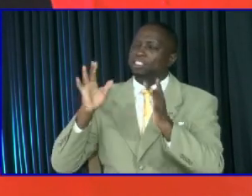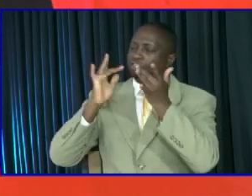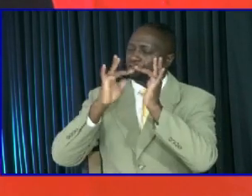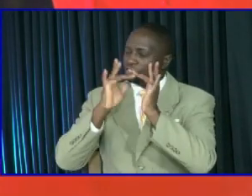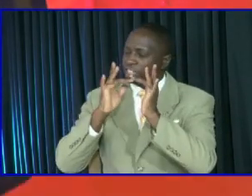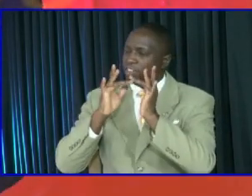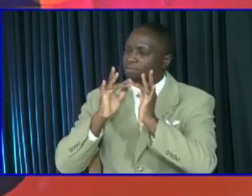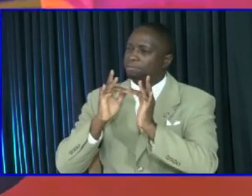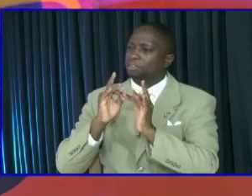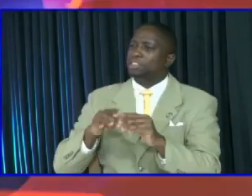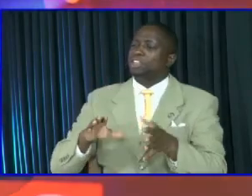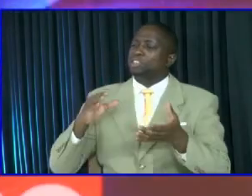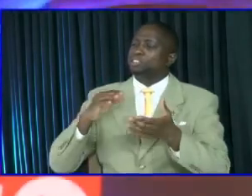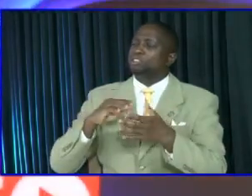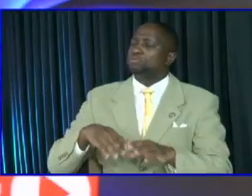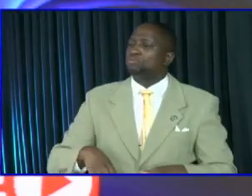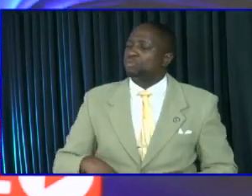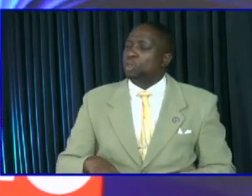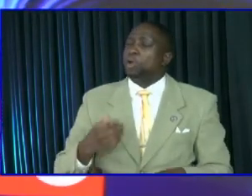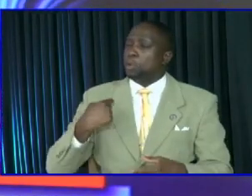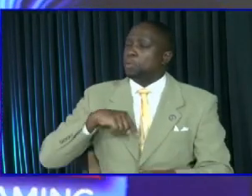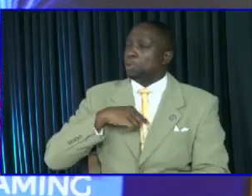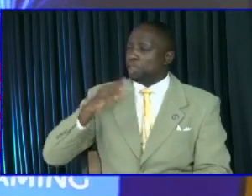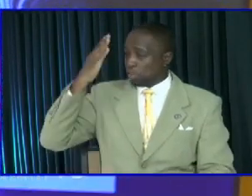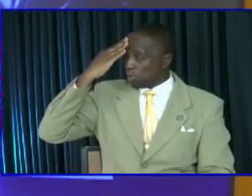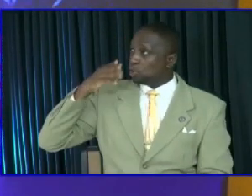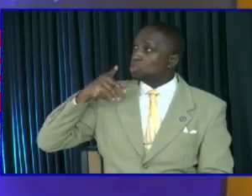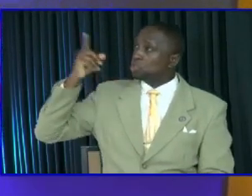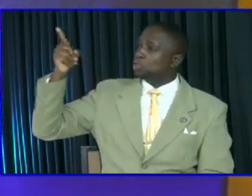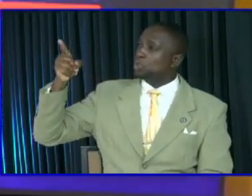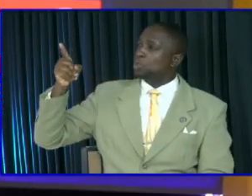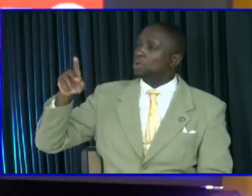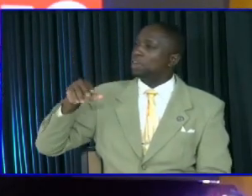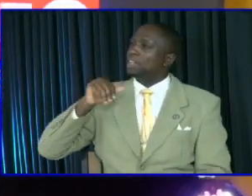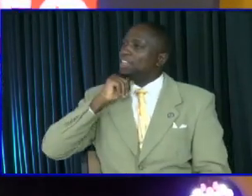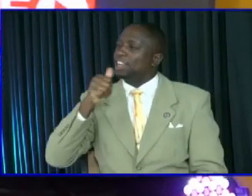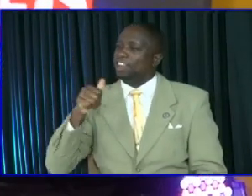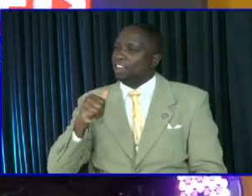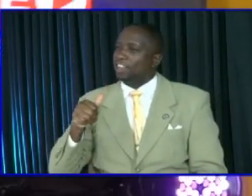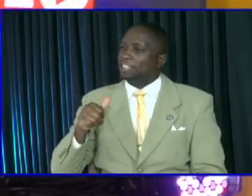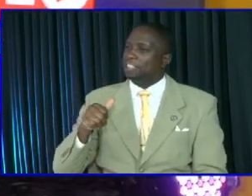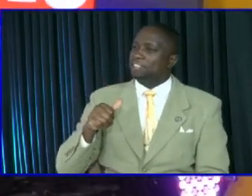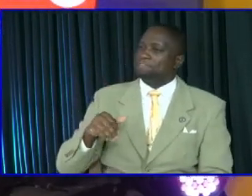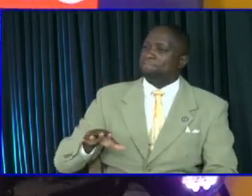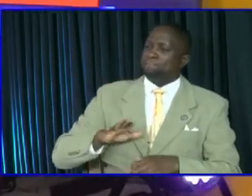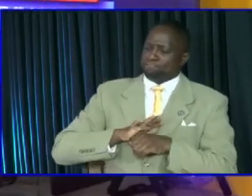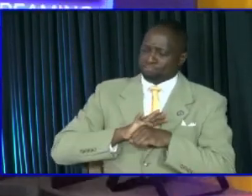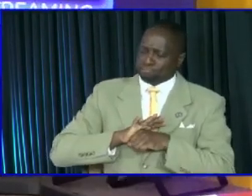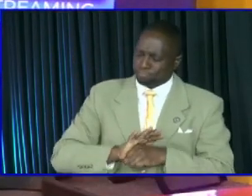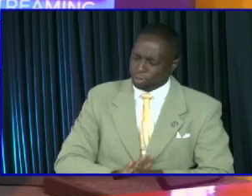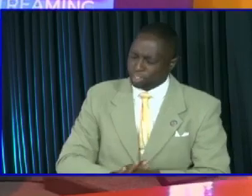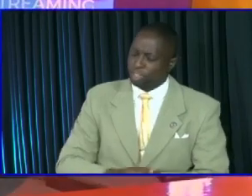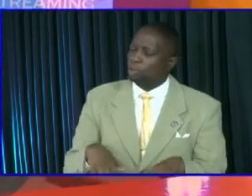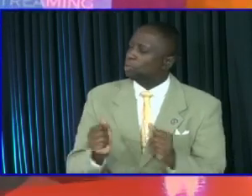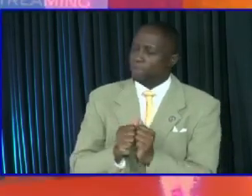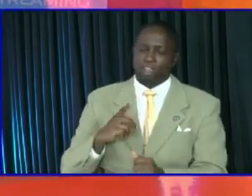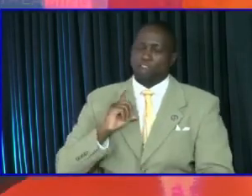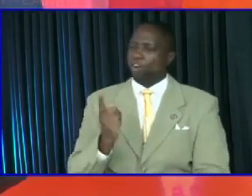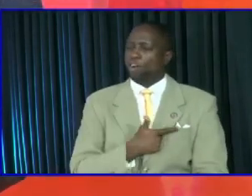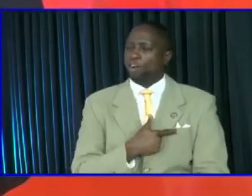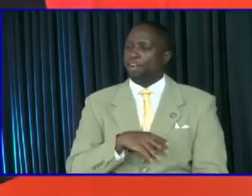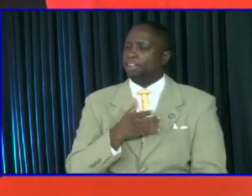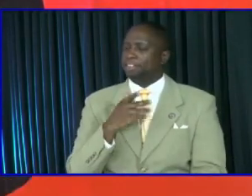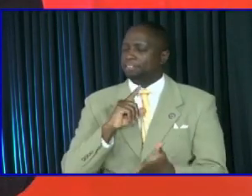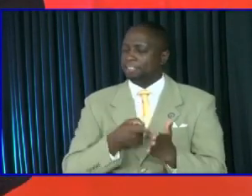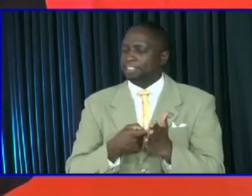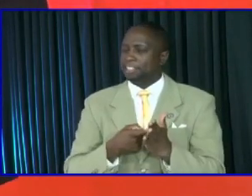seeming overwhelming, but we know, O God, that you are not overwhelmed because you are such an awesome God.